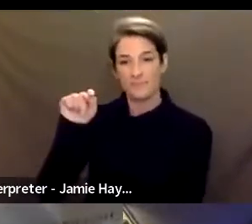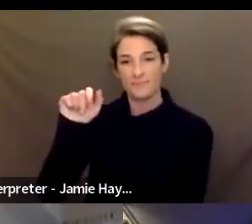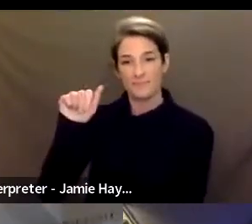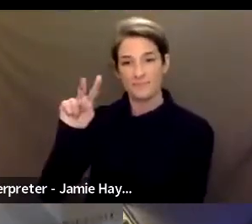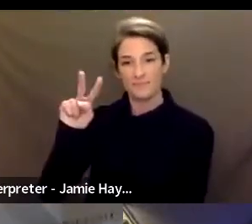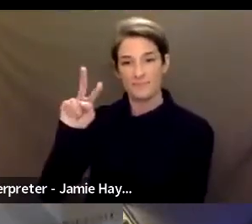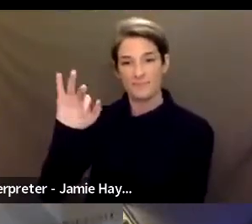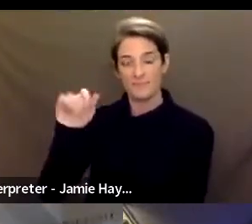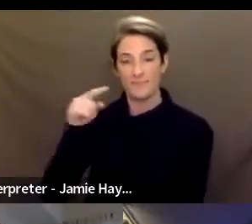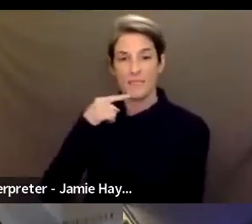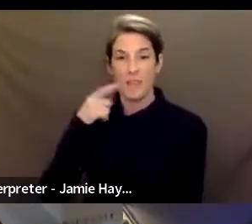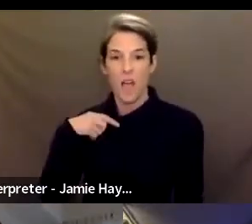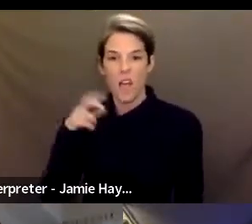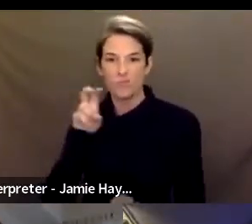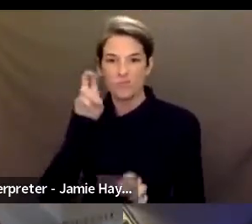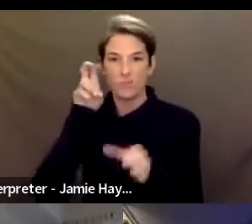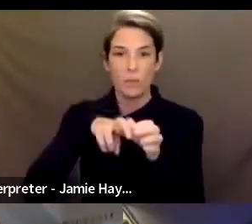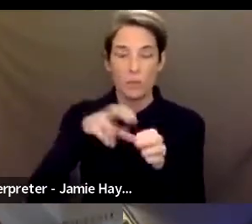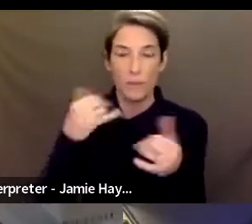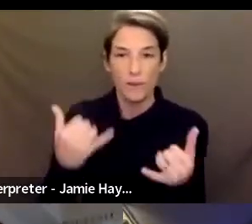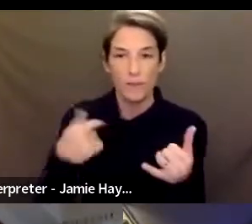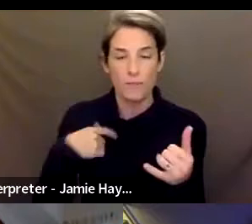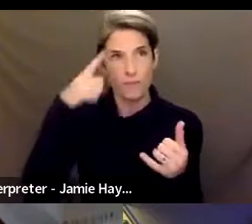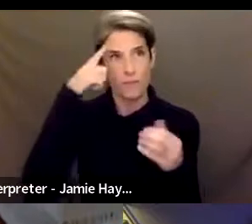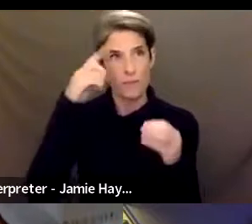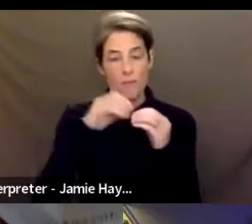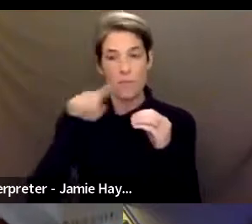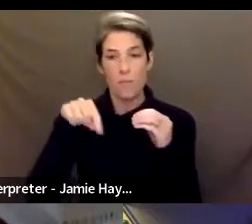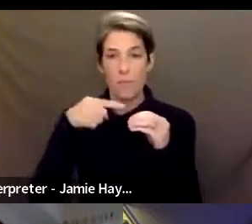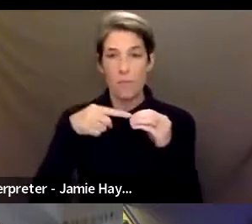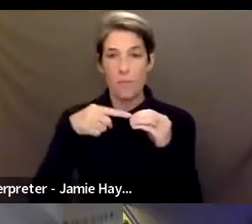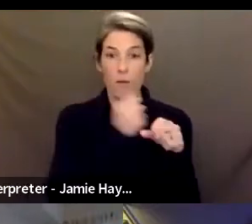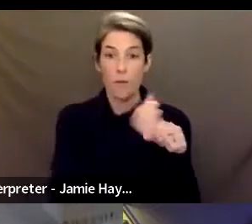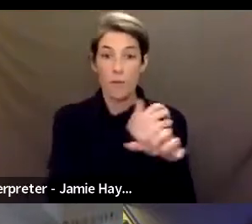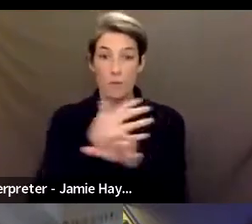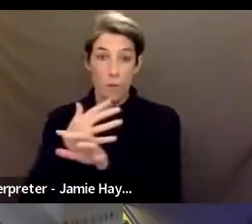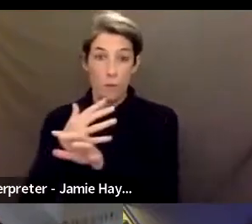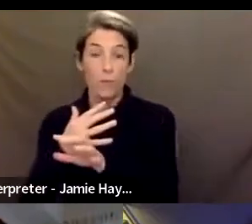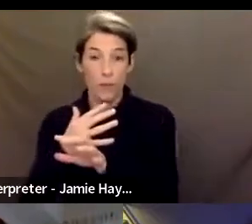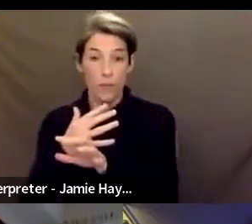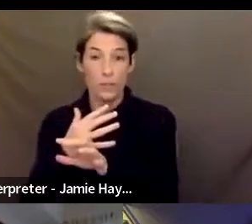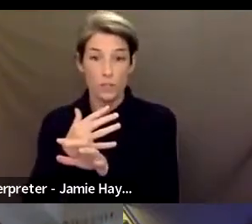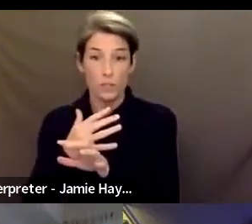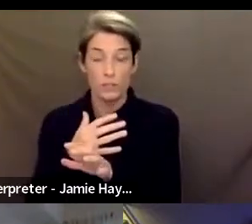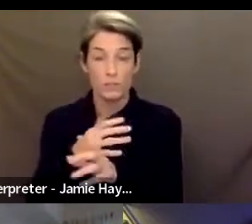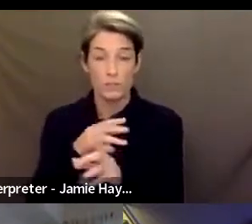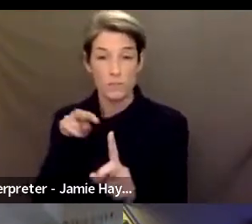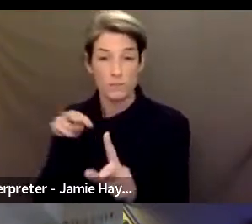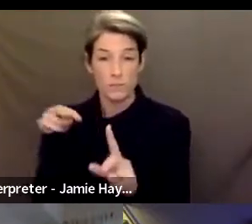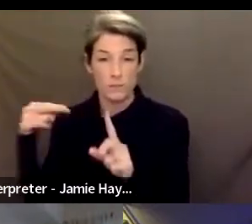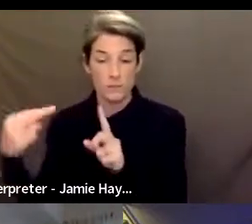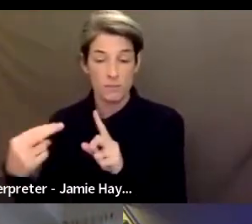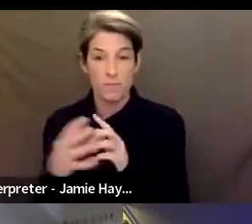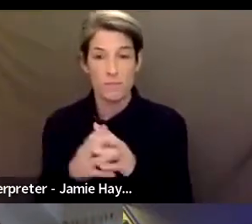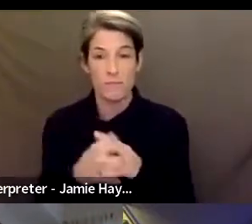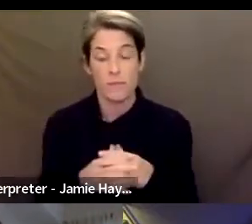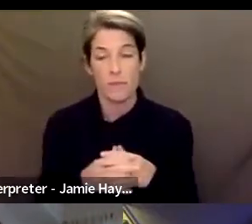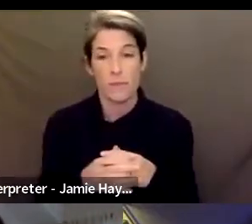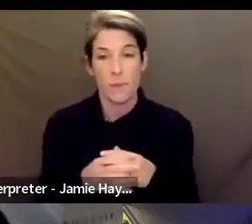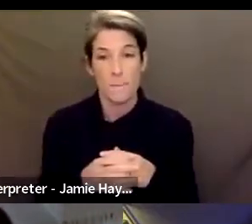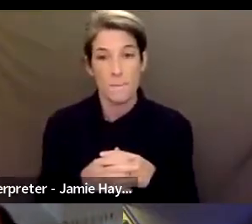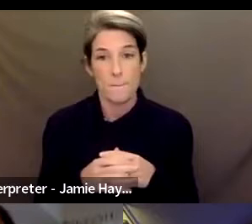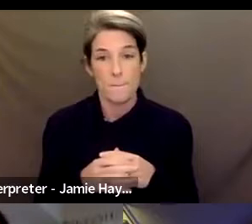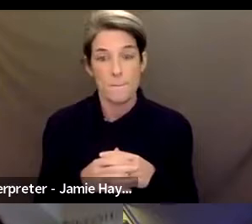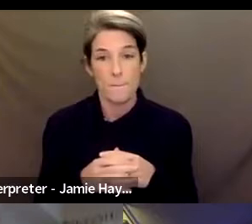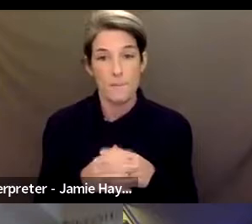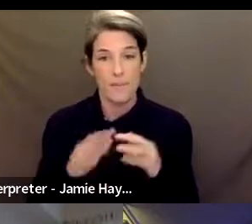I'm thinking more on the preparation side than the virtual aspect, just on how to continue to create